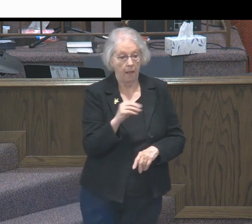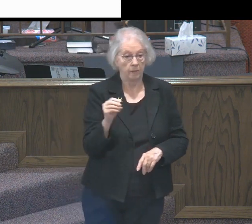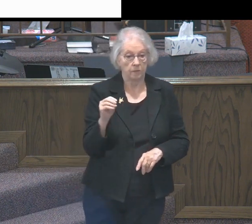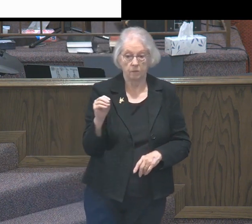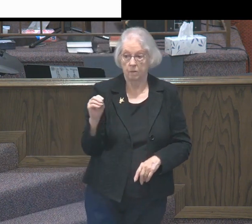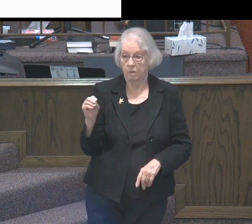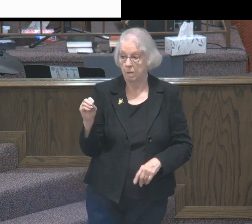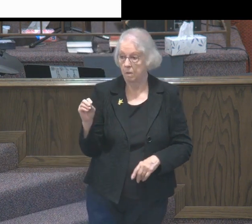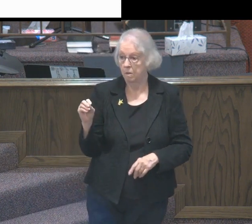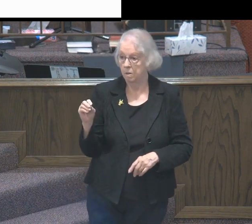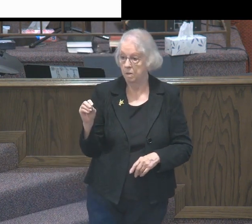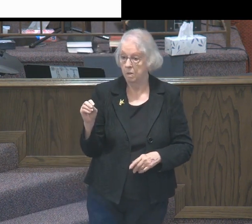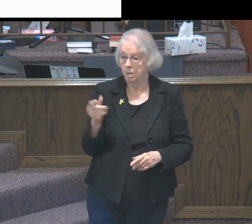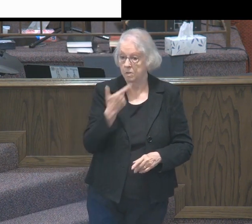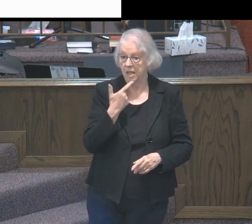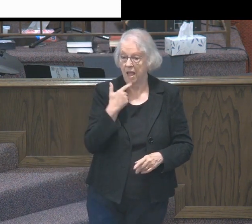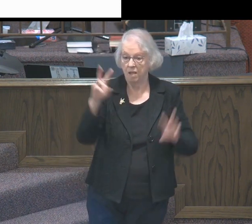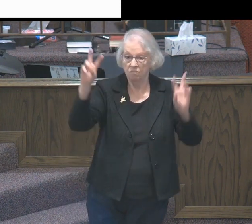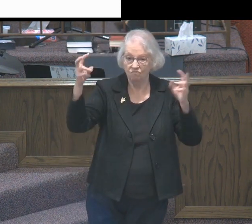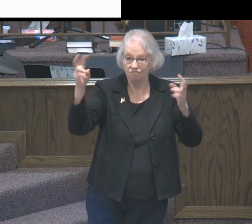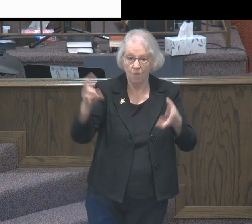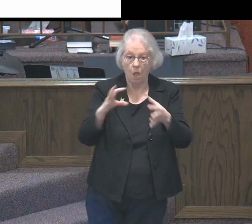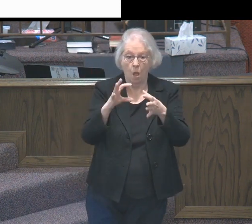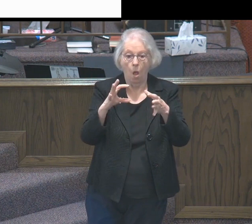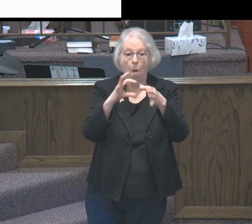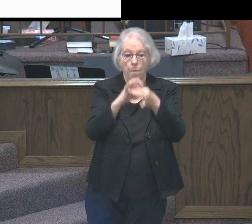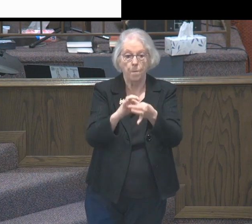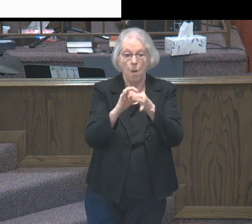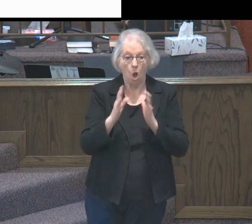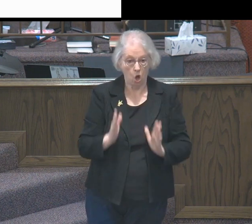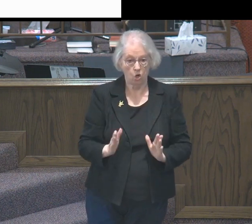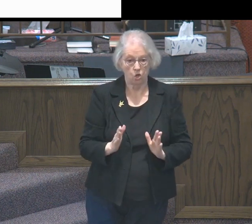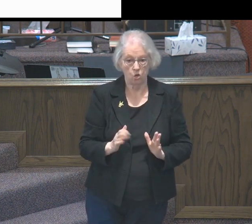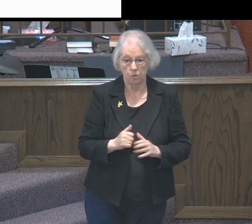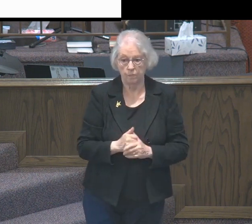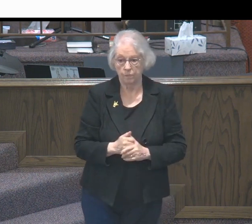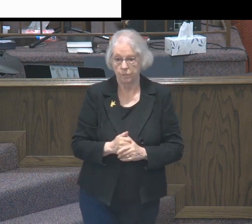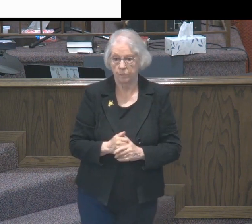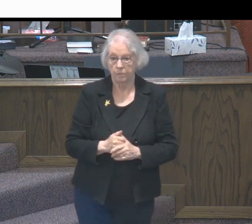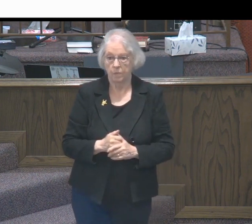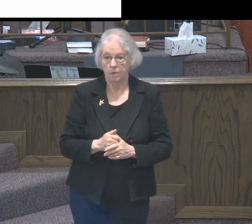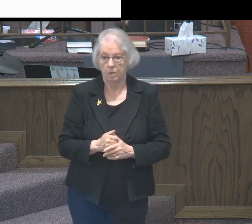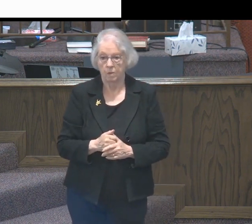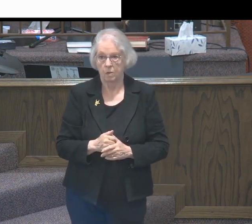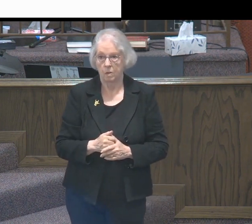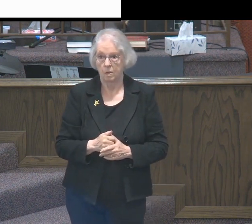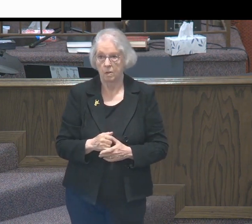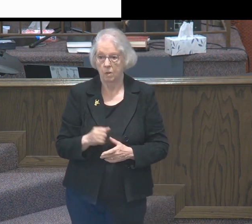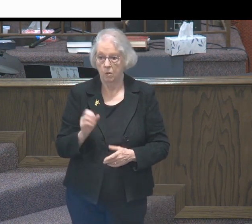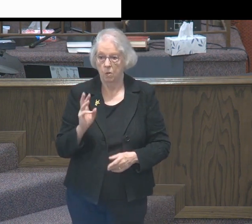that says that. So if I say, if you know, you and your partner,